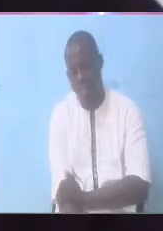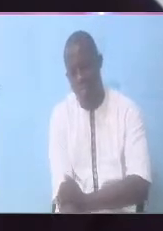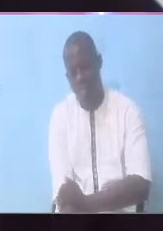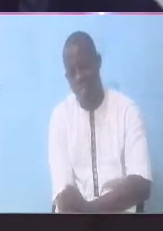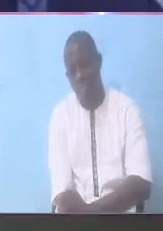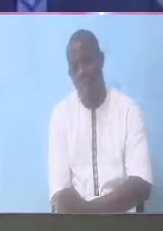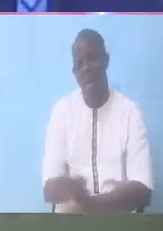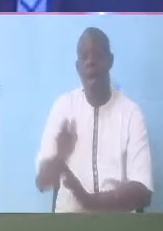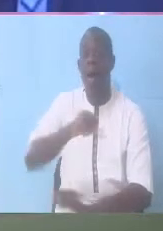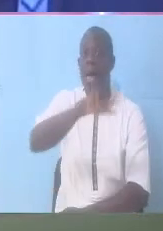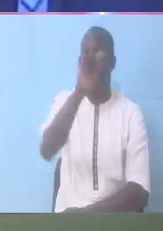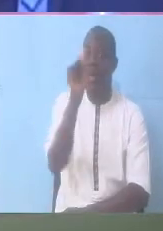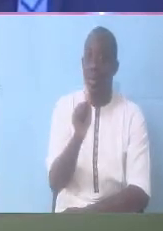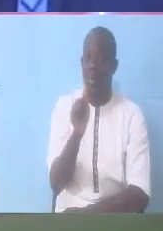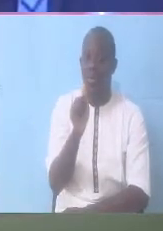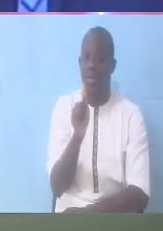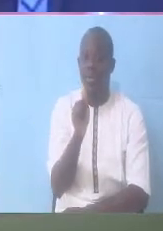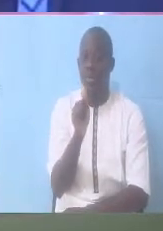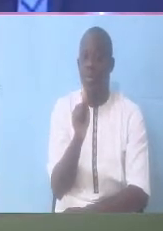boyindi. And